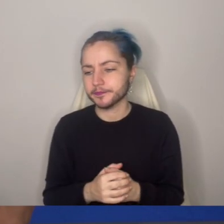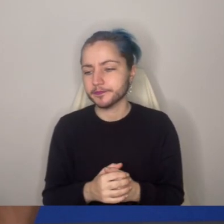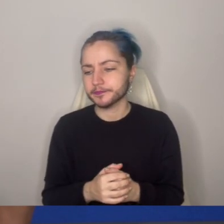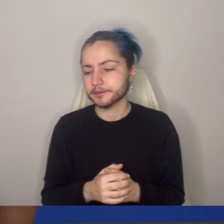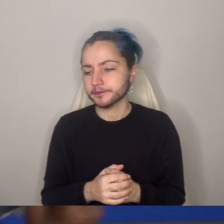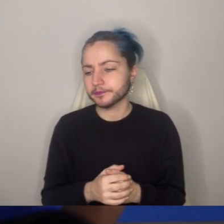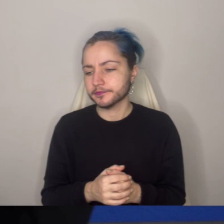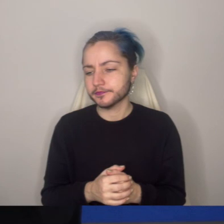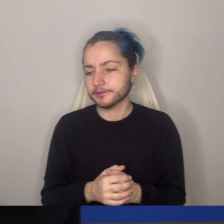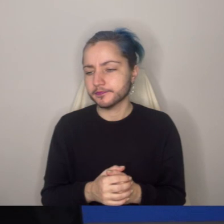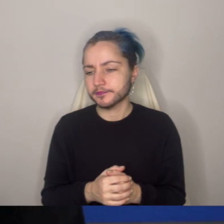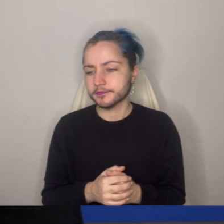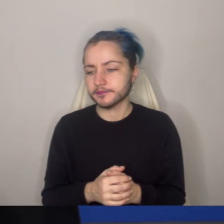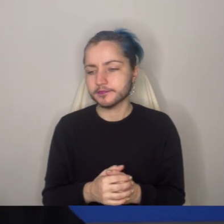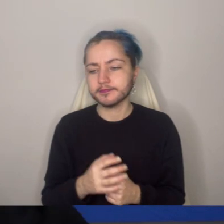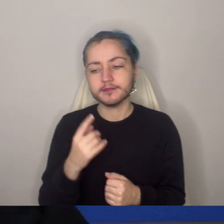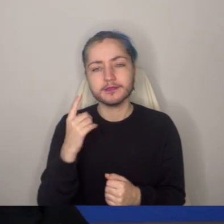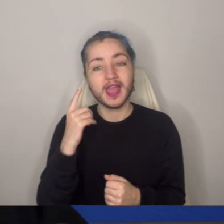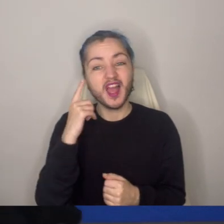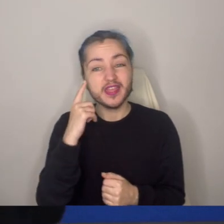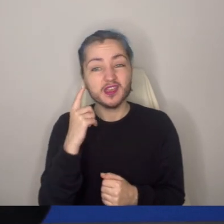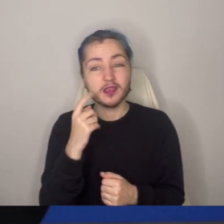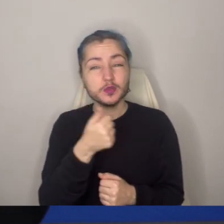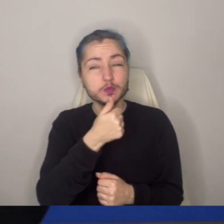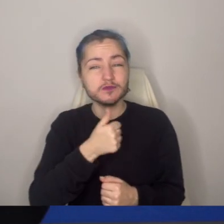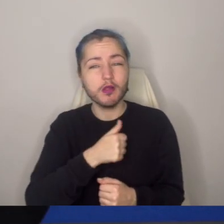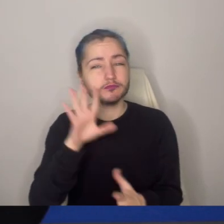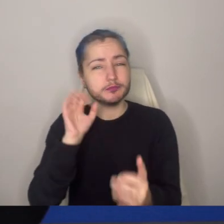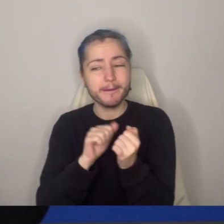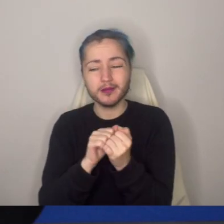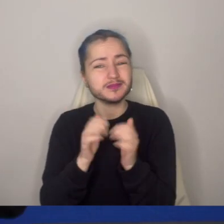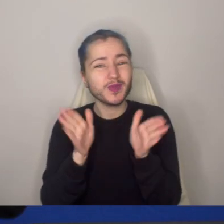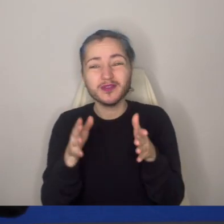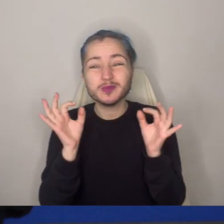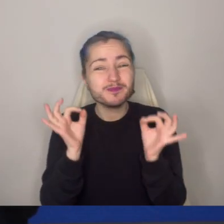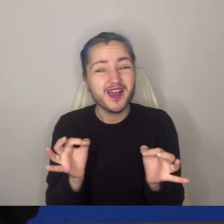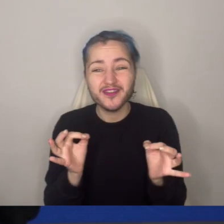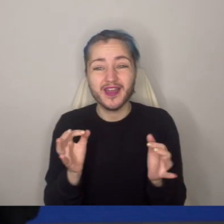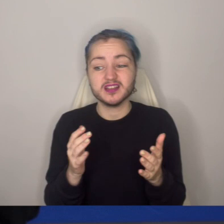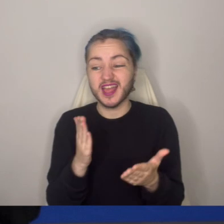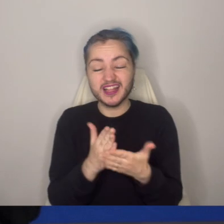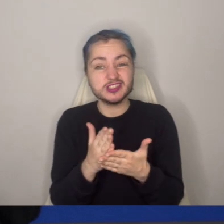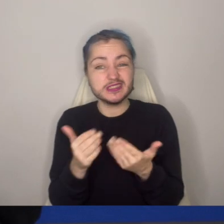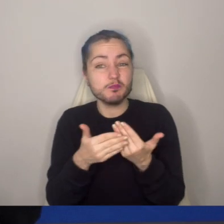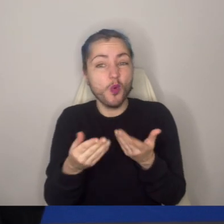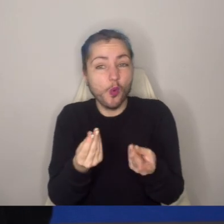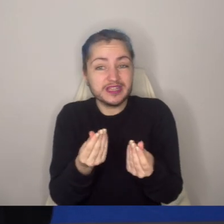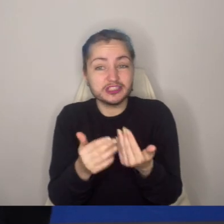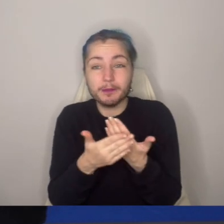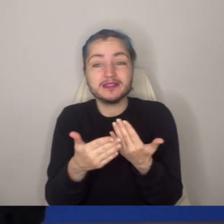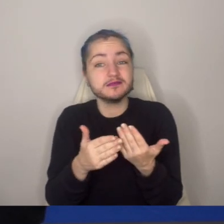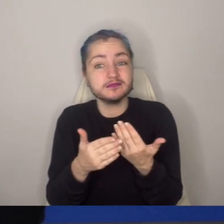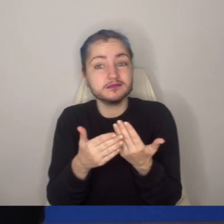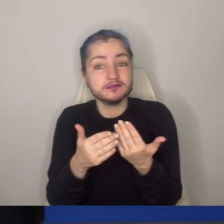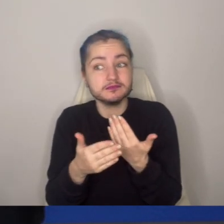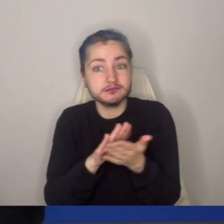to note is that it doesn't have to be perfect. And I think the more texture it has, the more interesting it will be. So